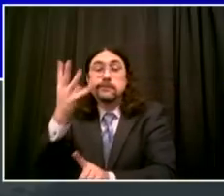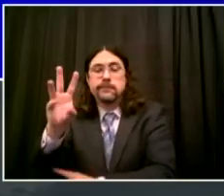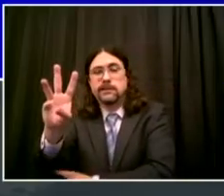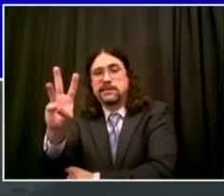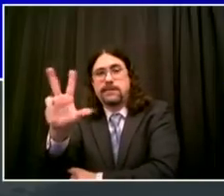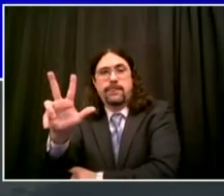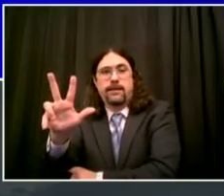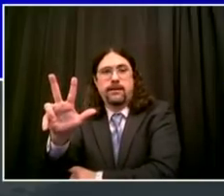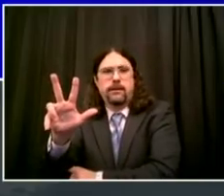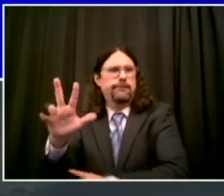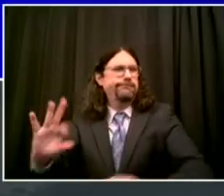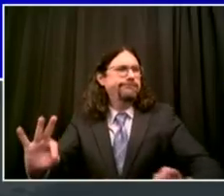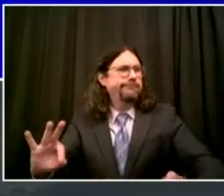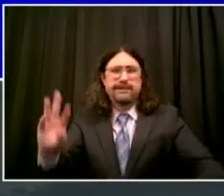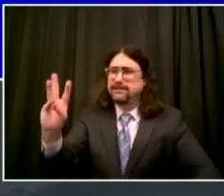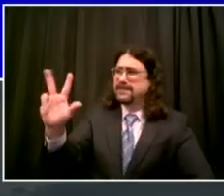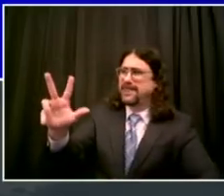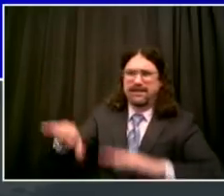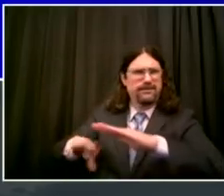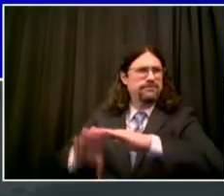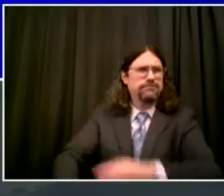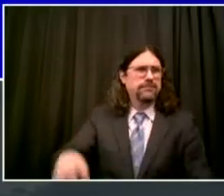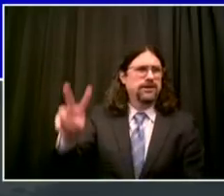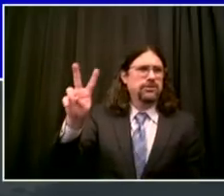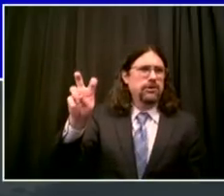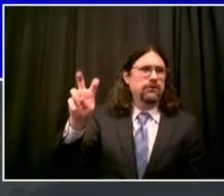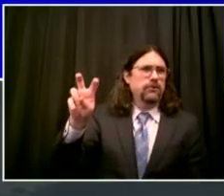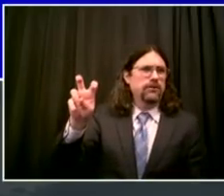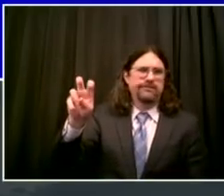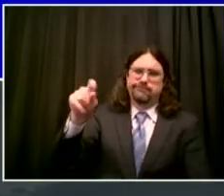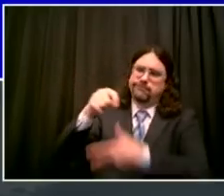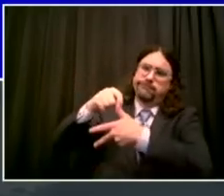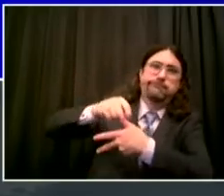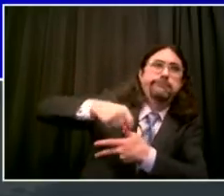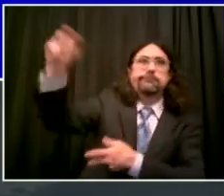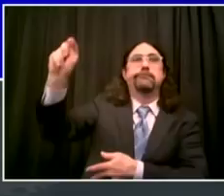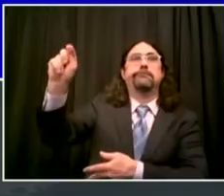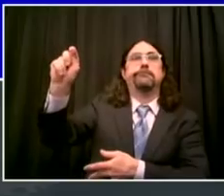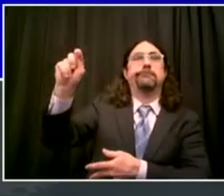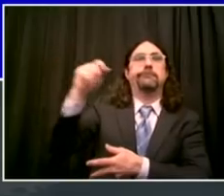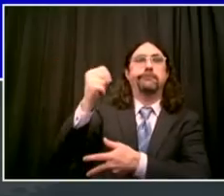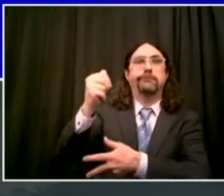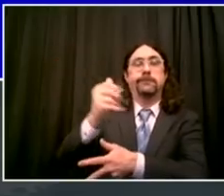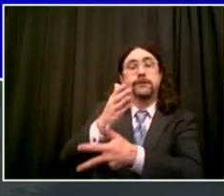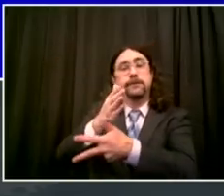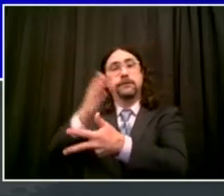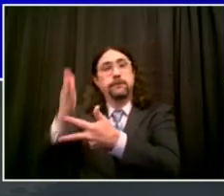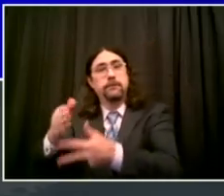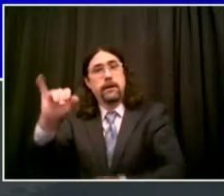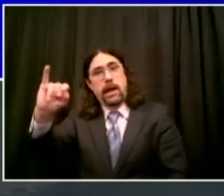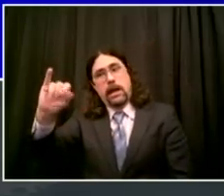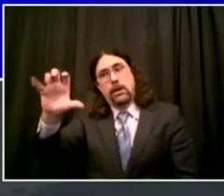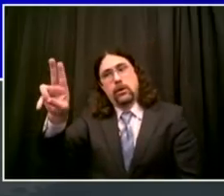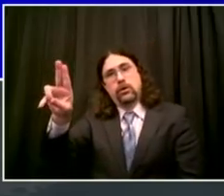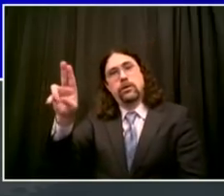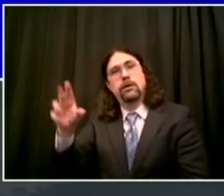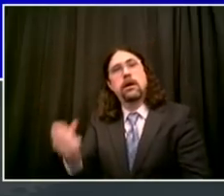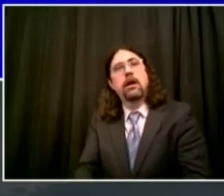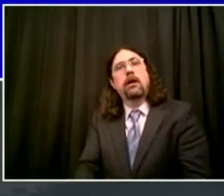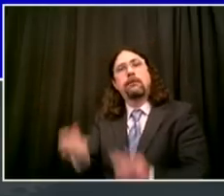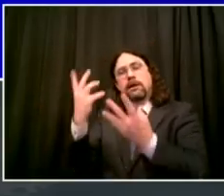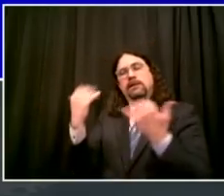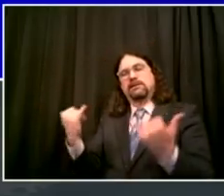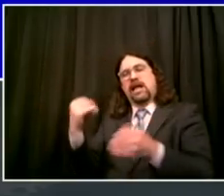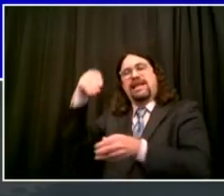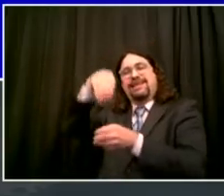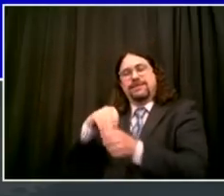at. Now, the daily number of people in our health and hospitals, ICUs, that's a threshold of